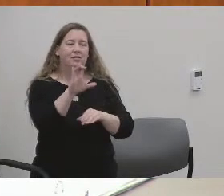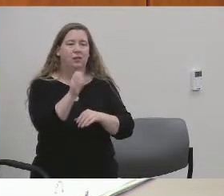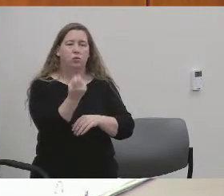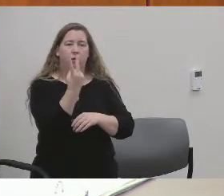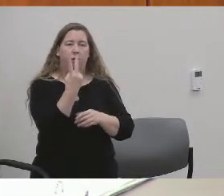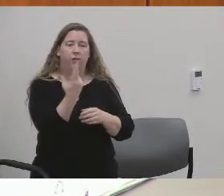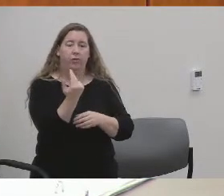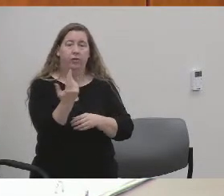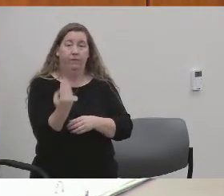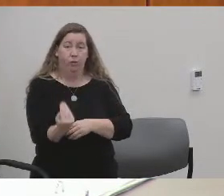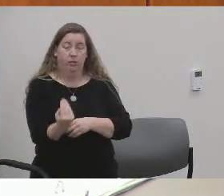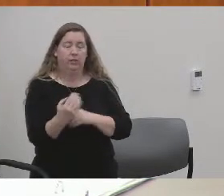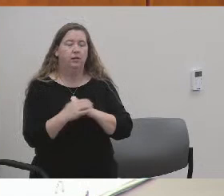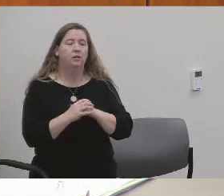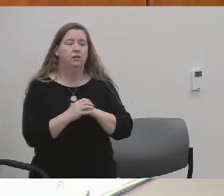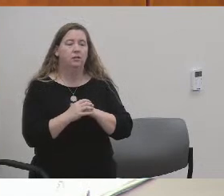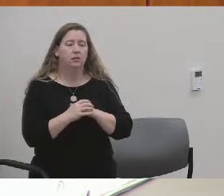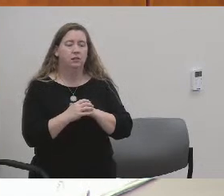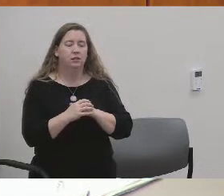and 14.